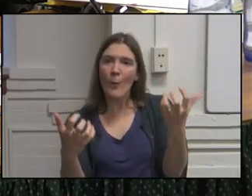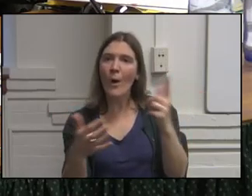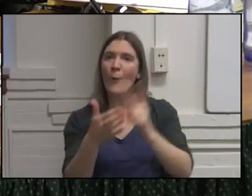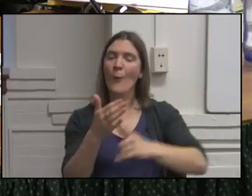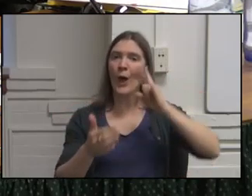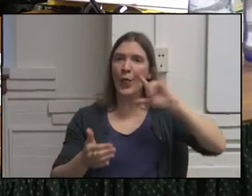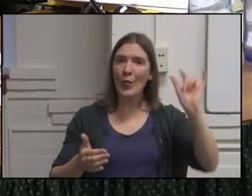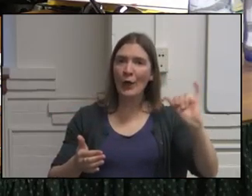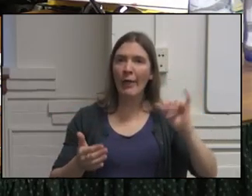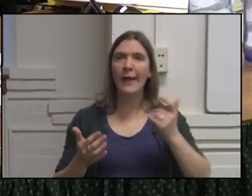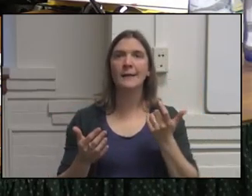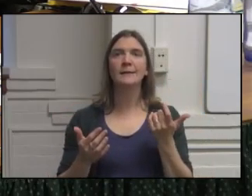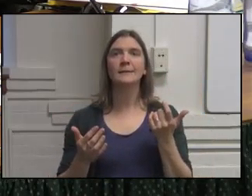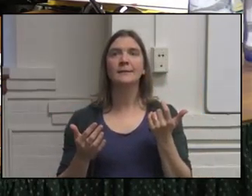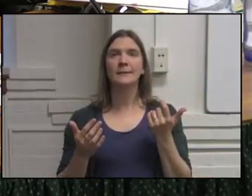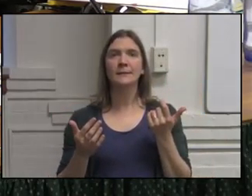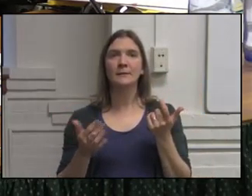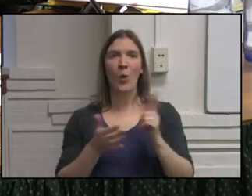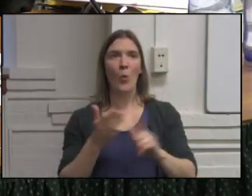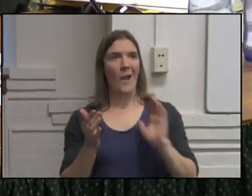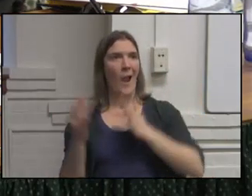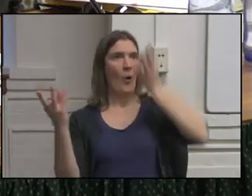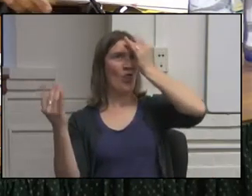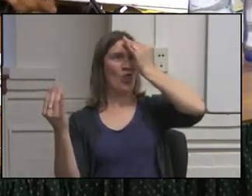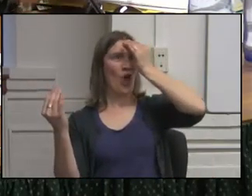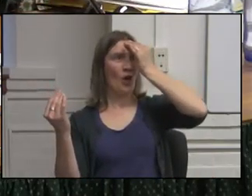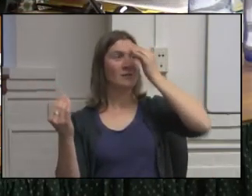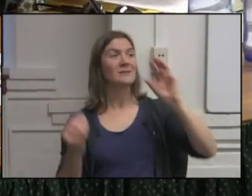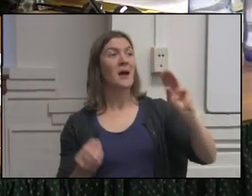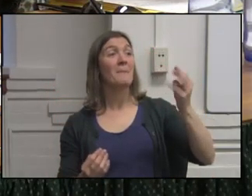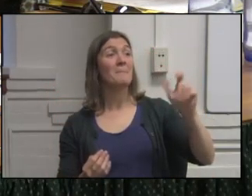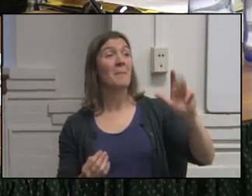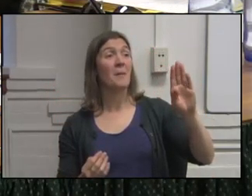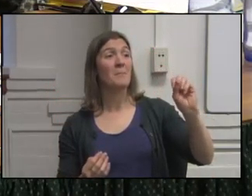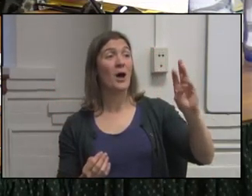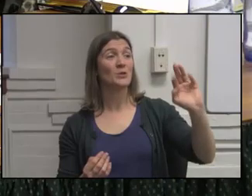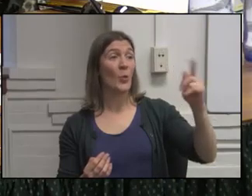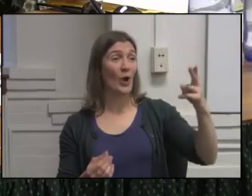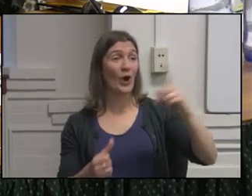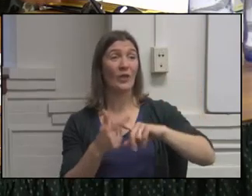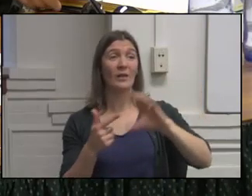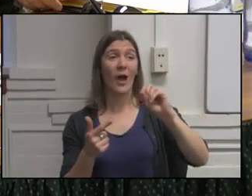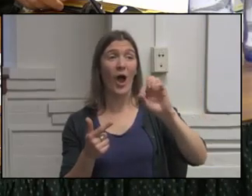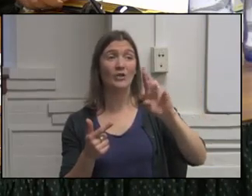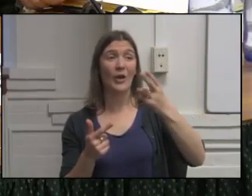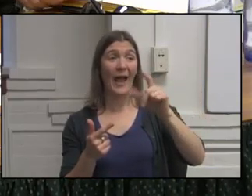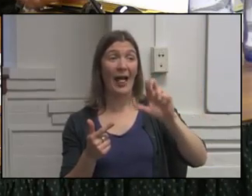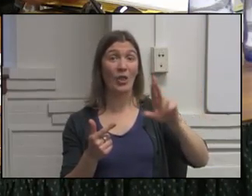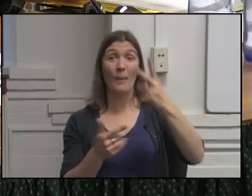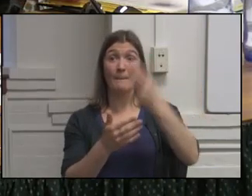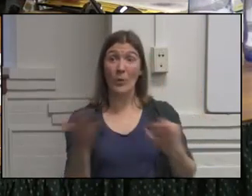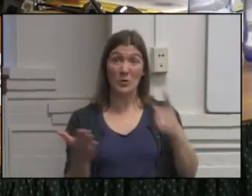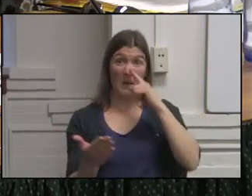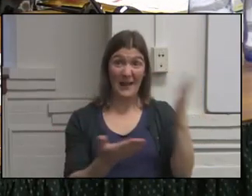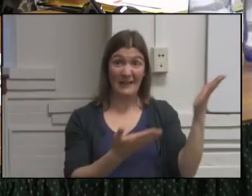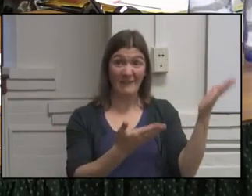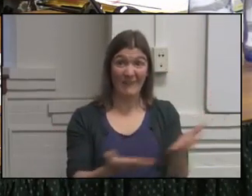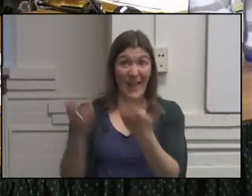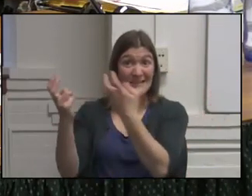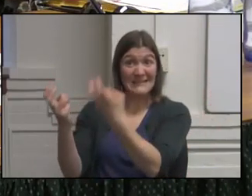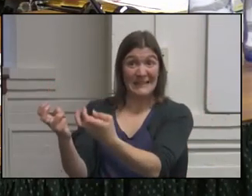of what we're thinking about. And I'm glad to see Michael Bosworth and Oscar Heller here. And I wonder if I could invite them to